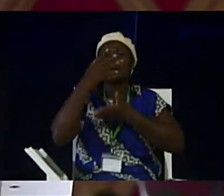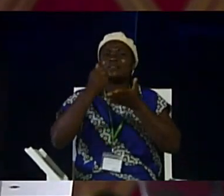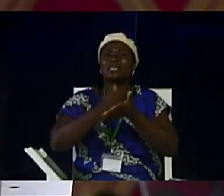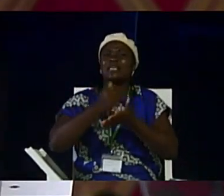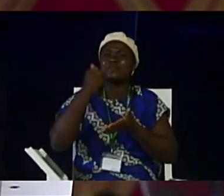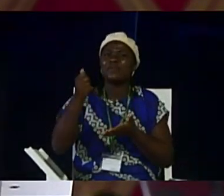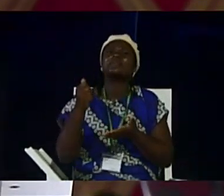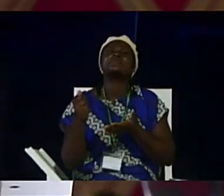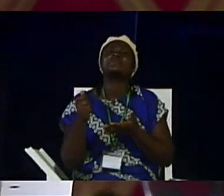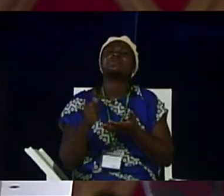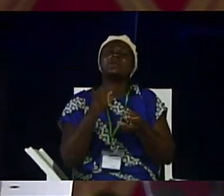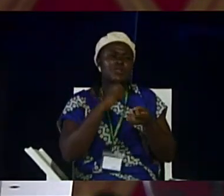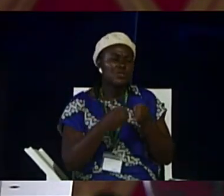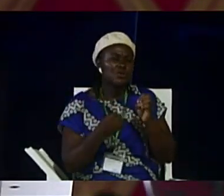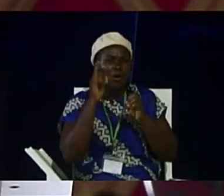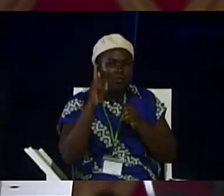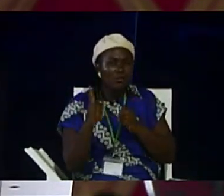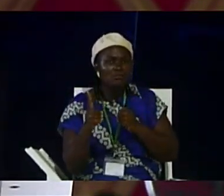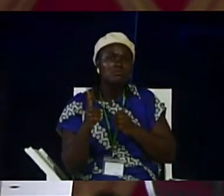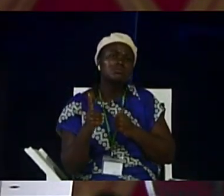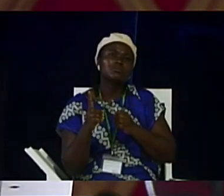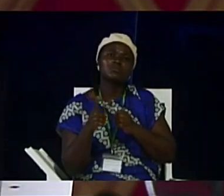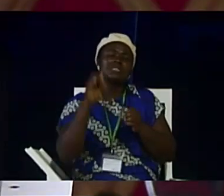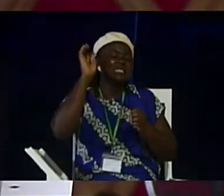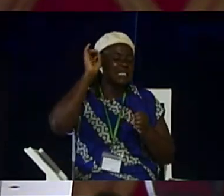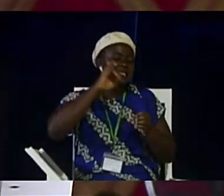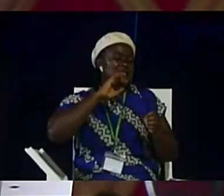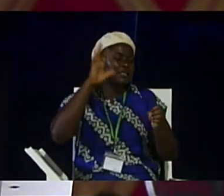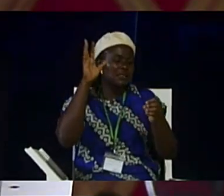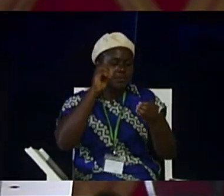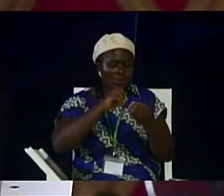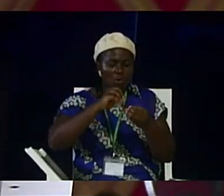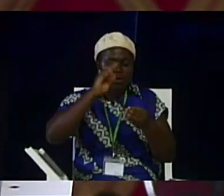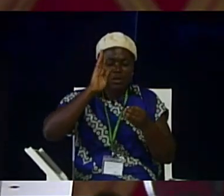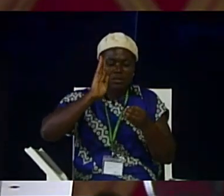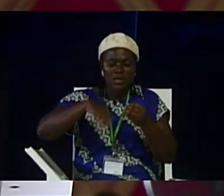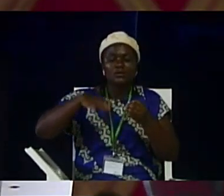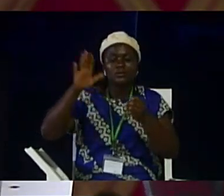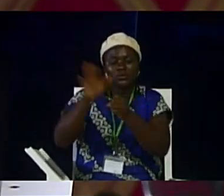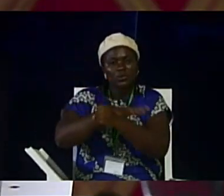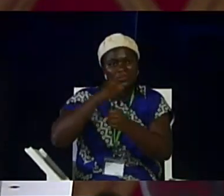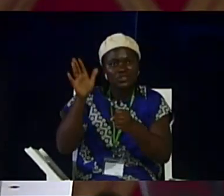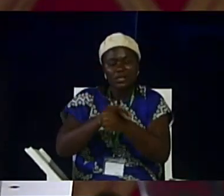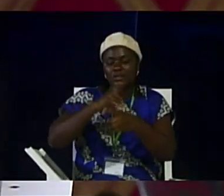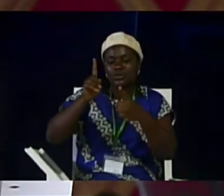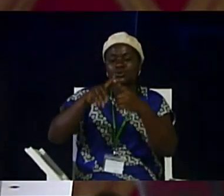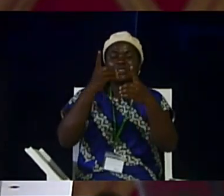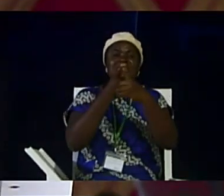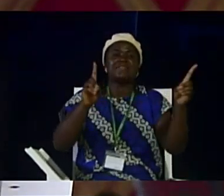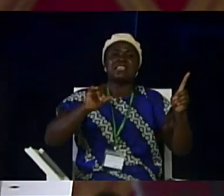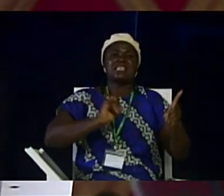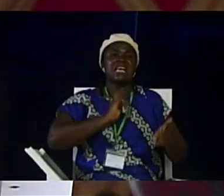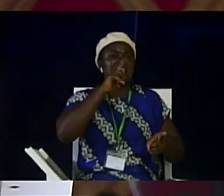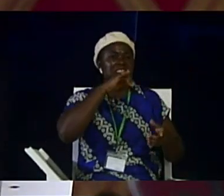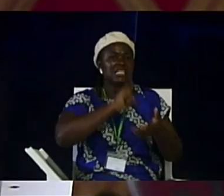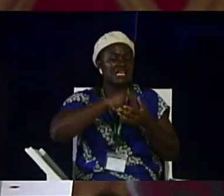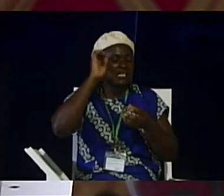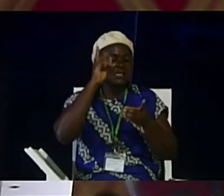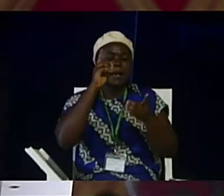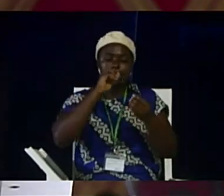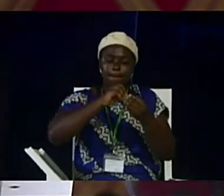up? Number one, he is more than sufficient to deliver. I said he is more than sufficient